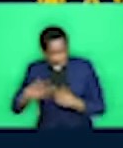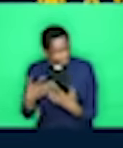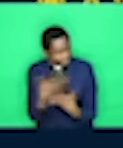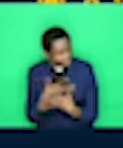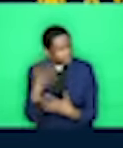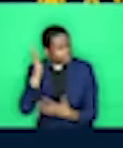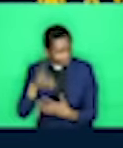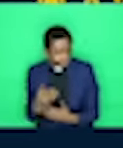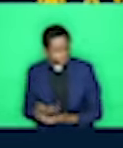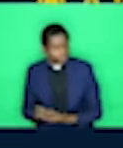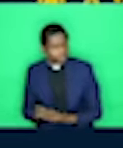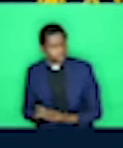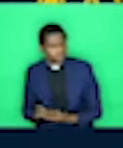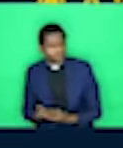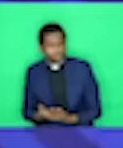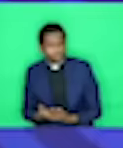fear.